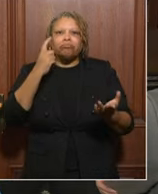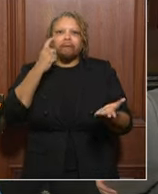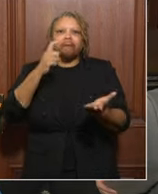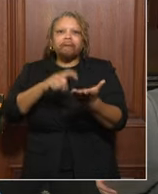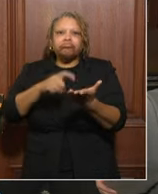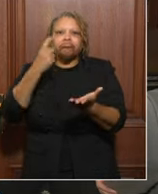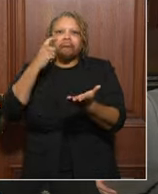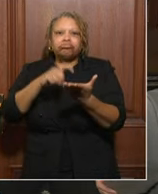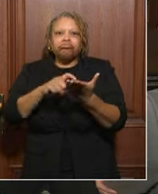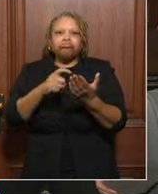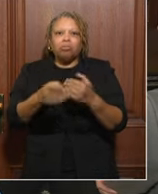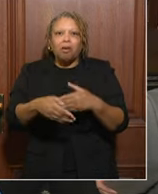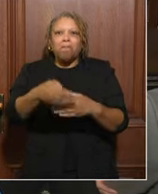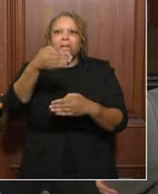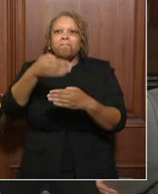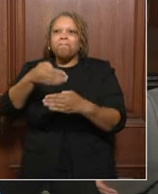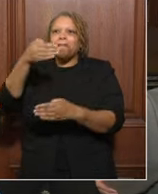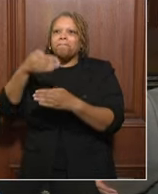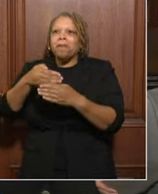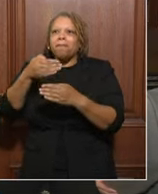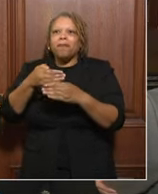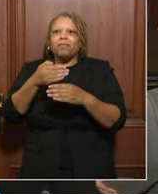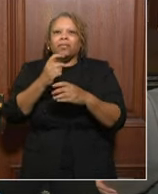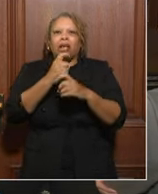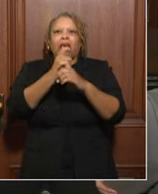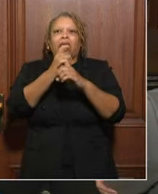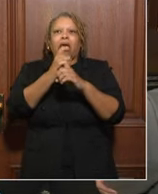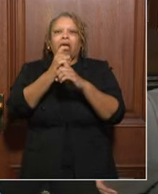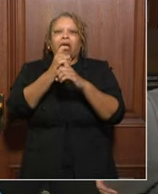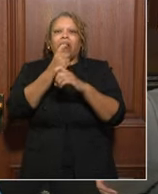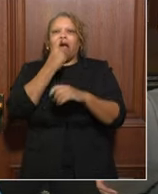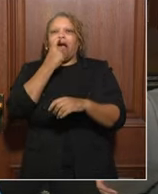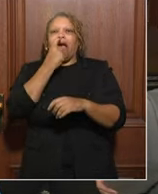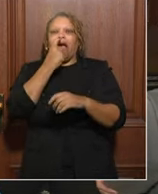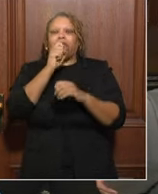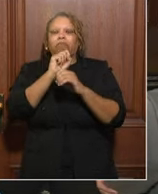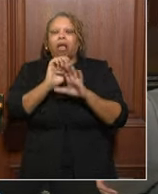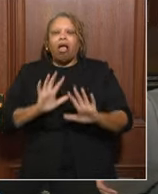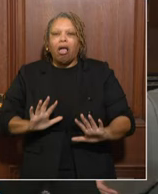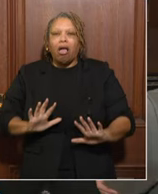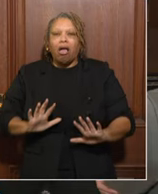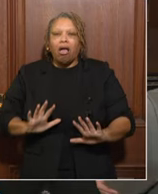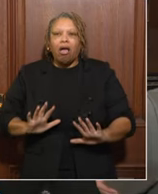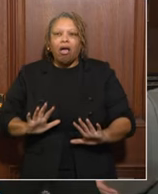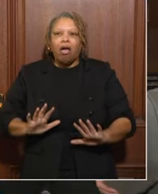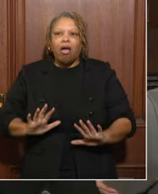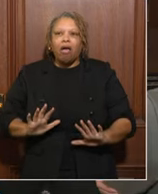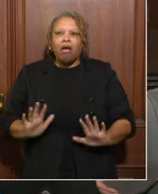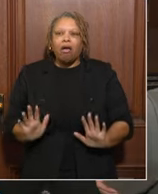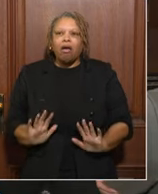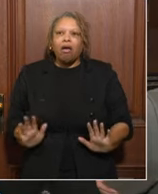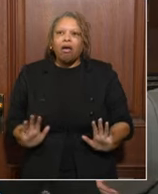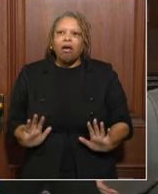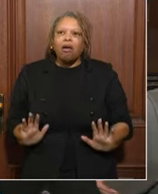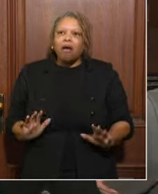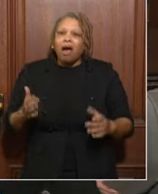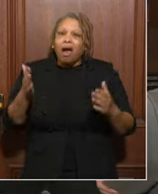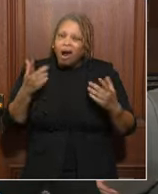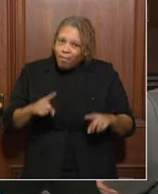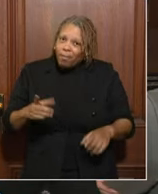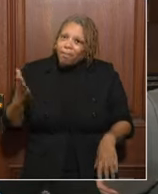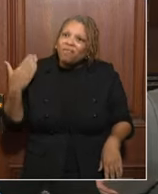and damages to businesses, why would you now tell businesses not to board up